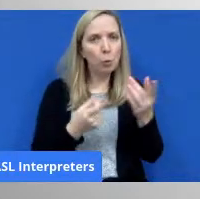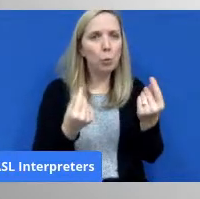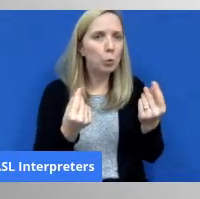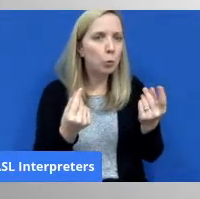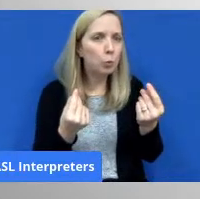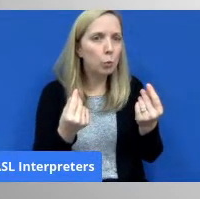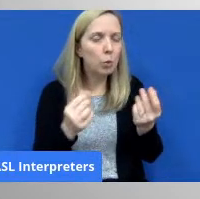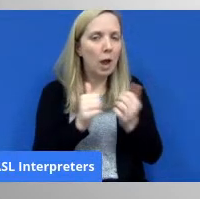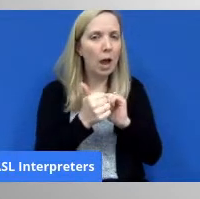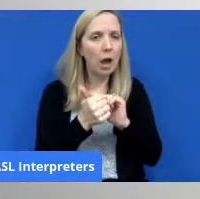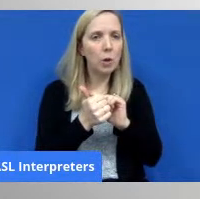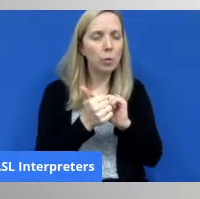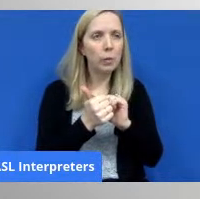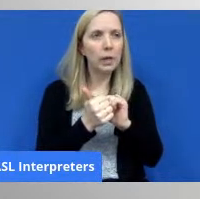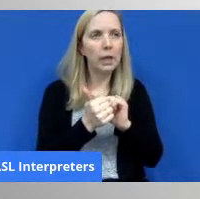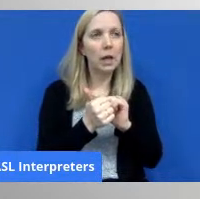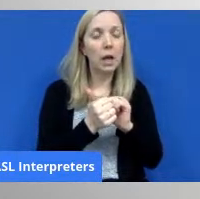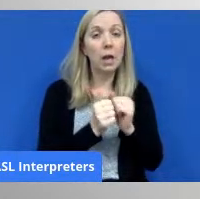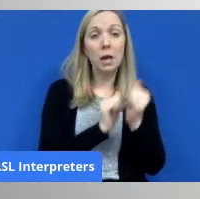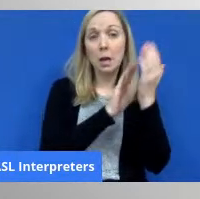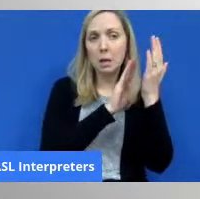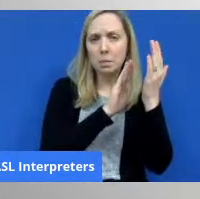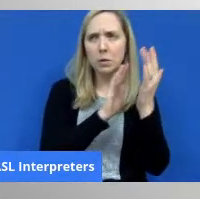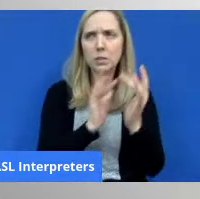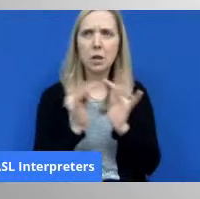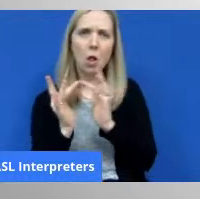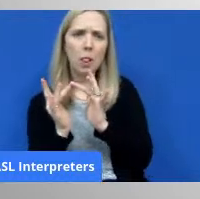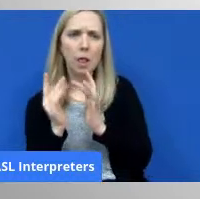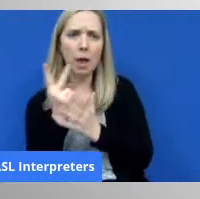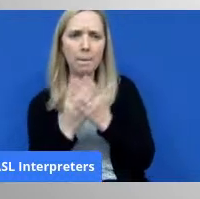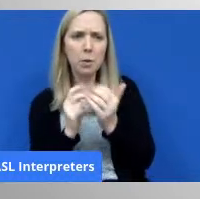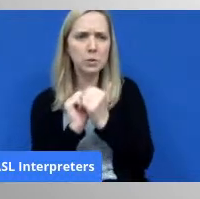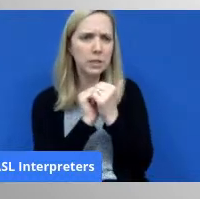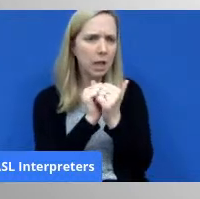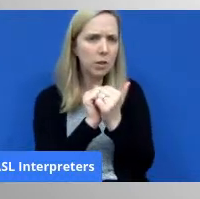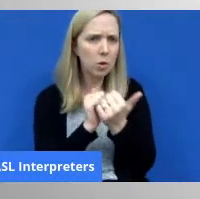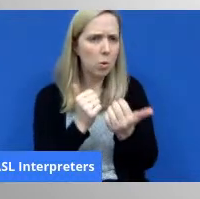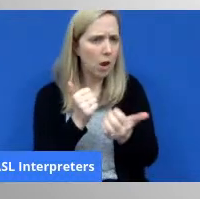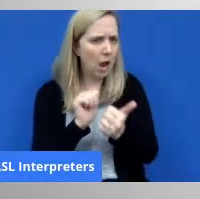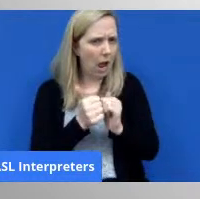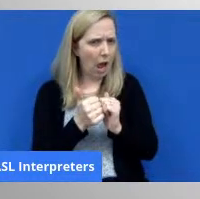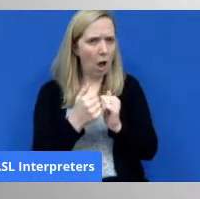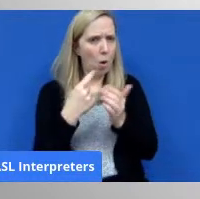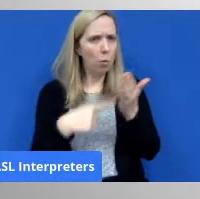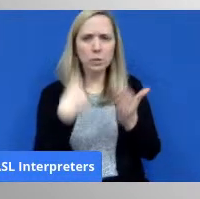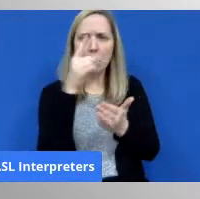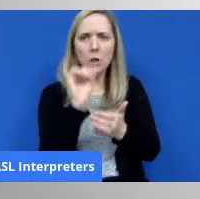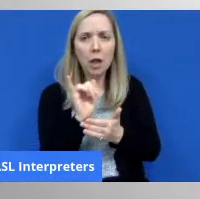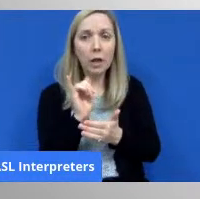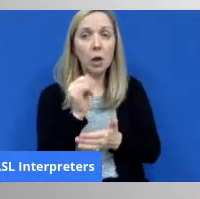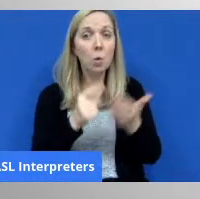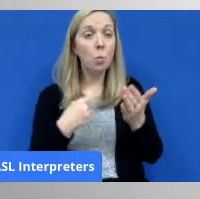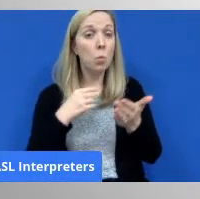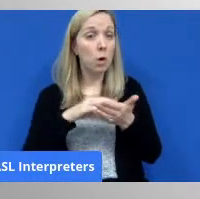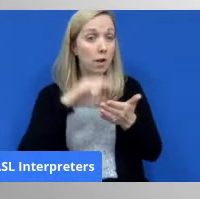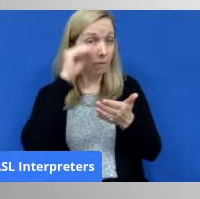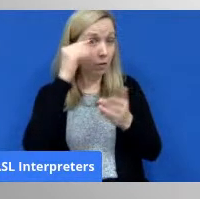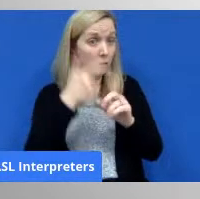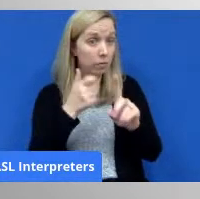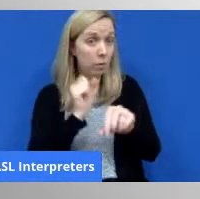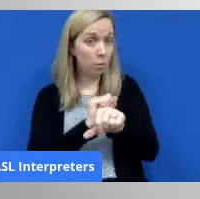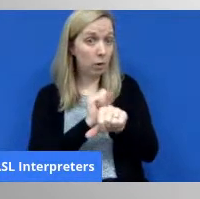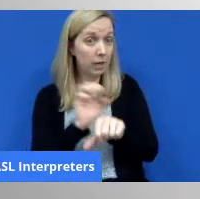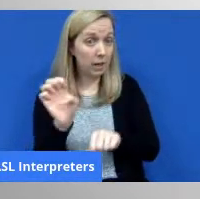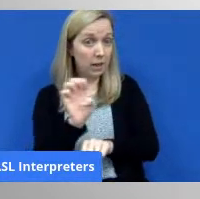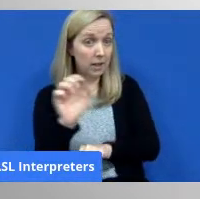some hybrid programming? And I think from some of the things that we have learned working at East Athens, that we hope that we will be able to offer at